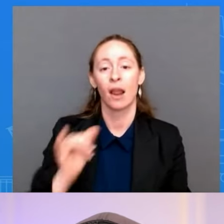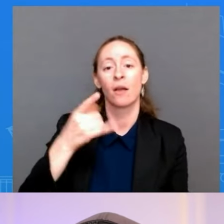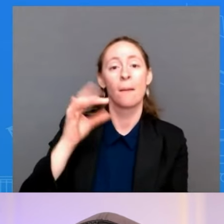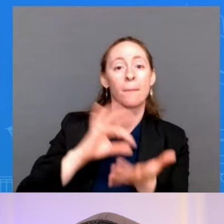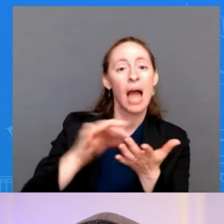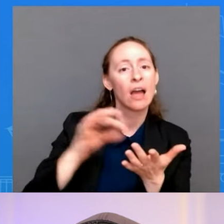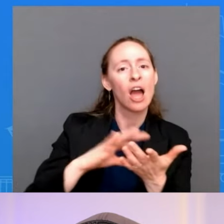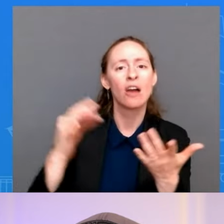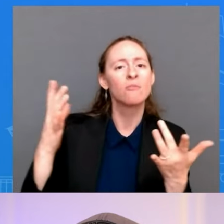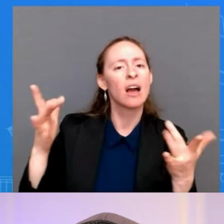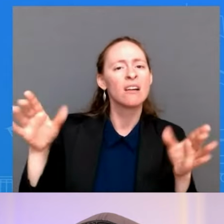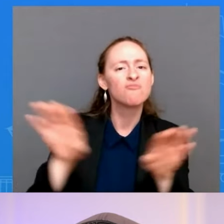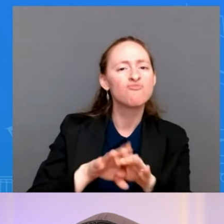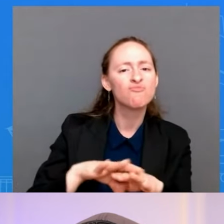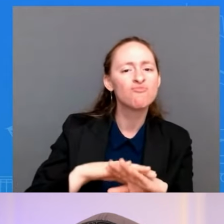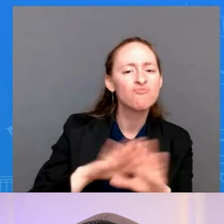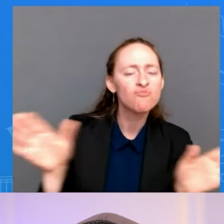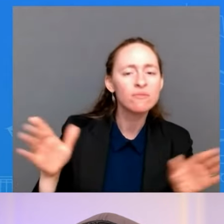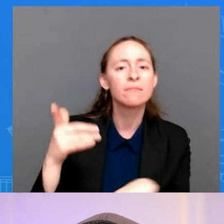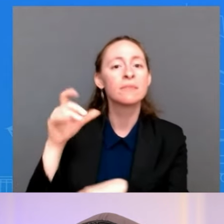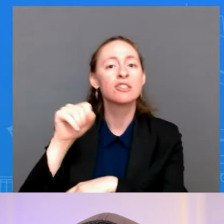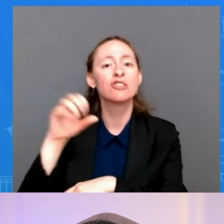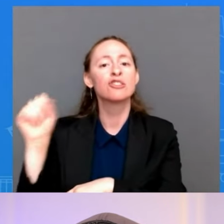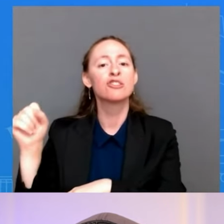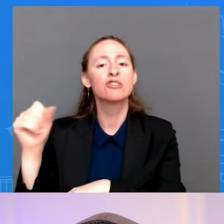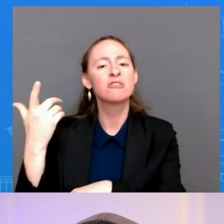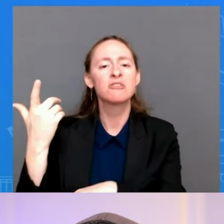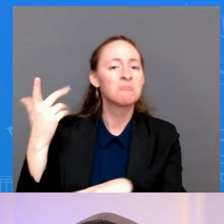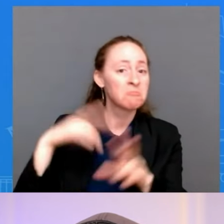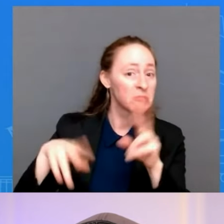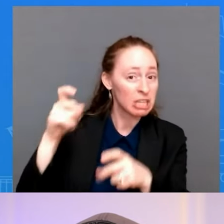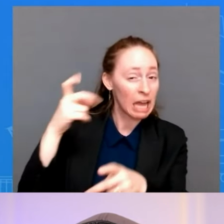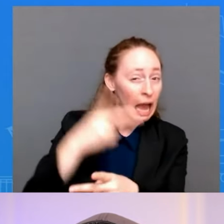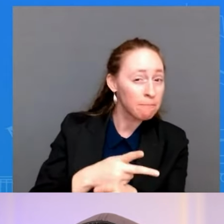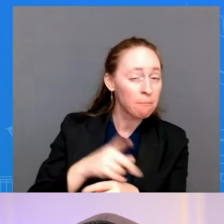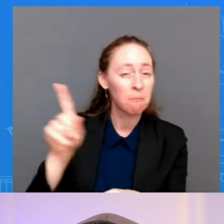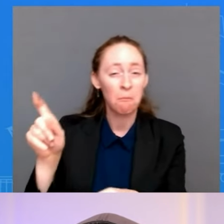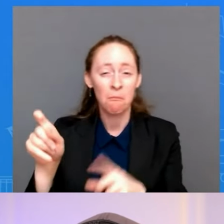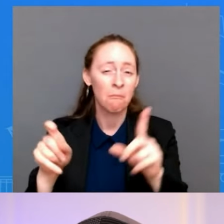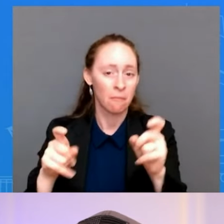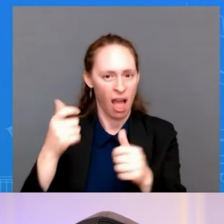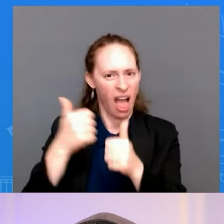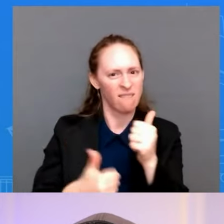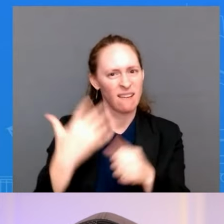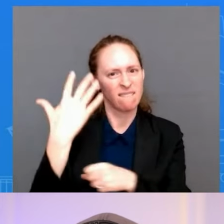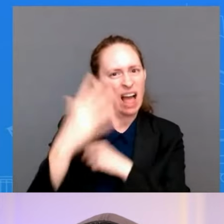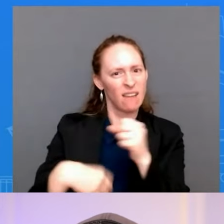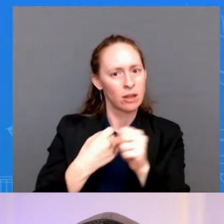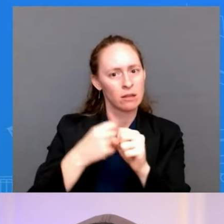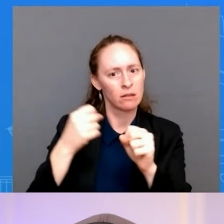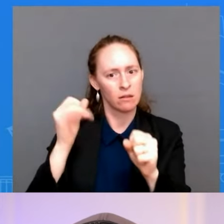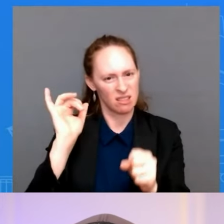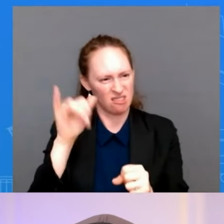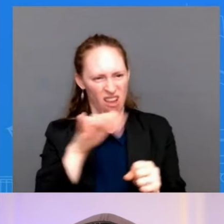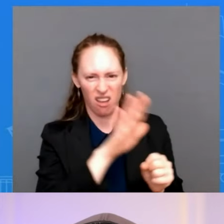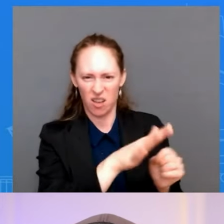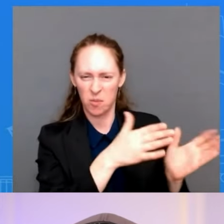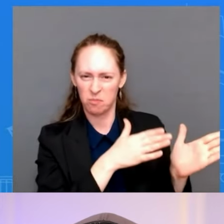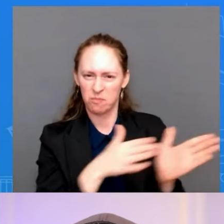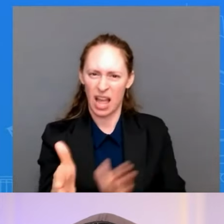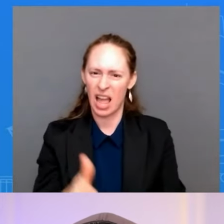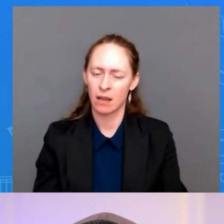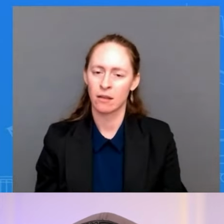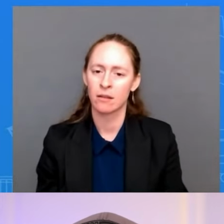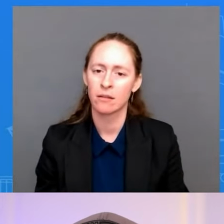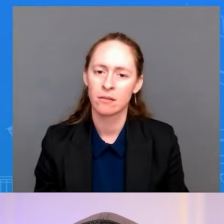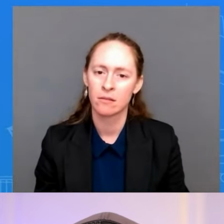Social Security after 5 years. And that's how they want to deal with how to help the American people. We are talking about doing